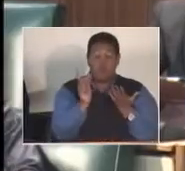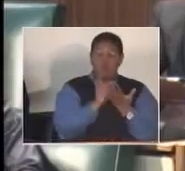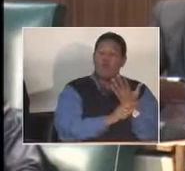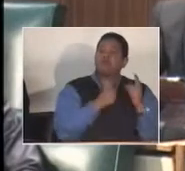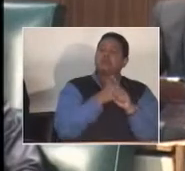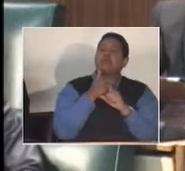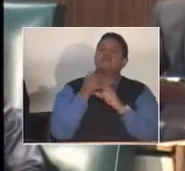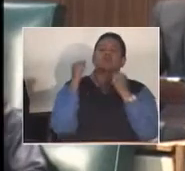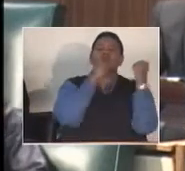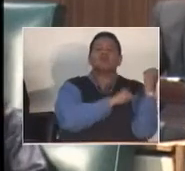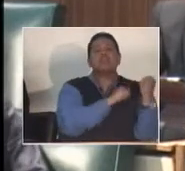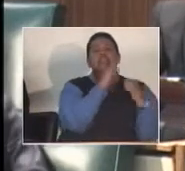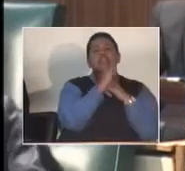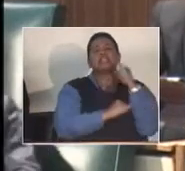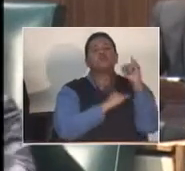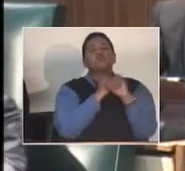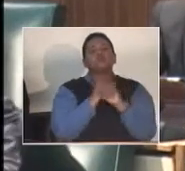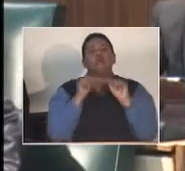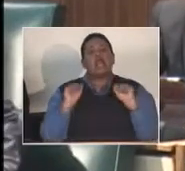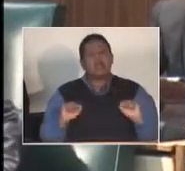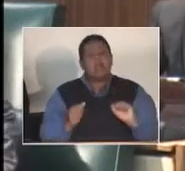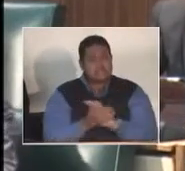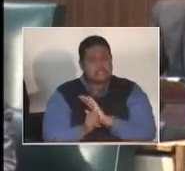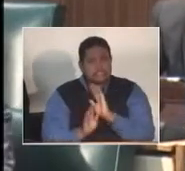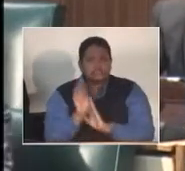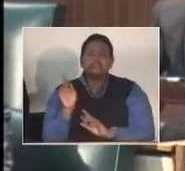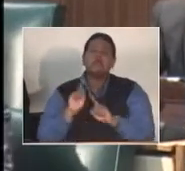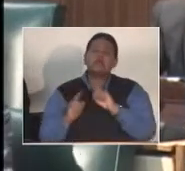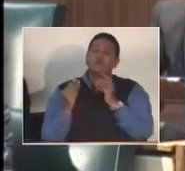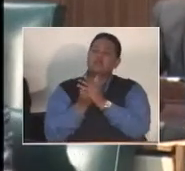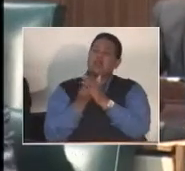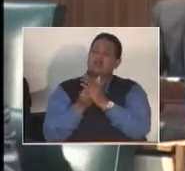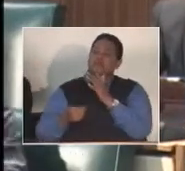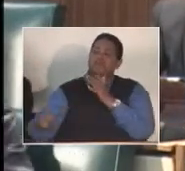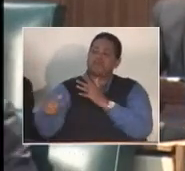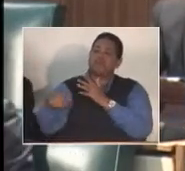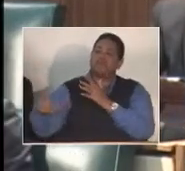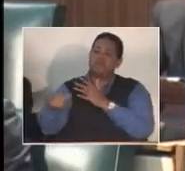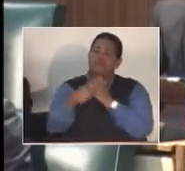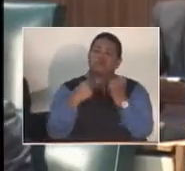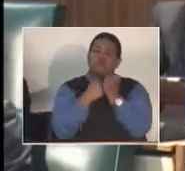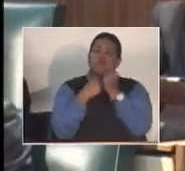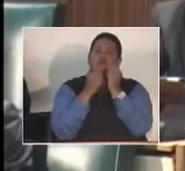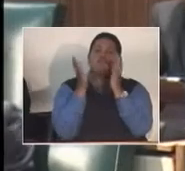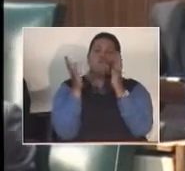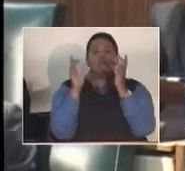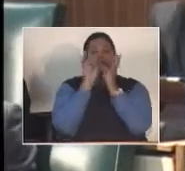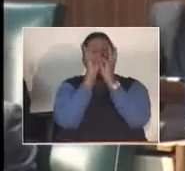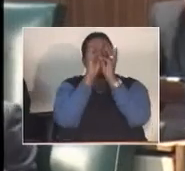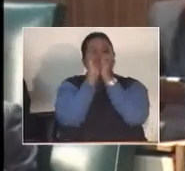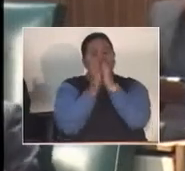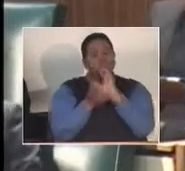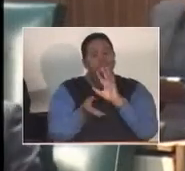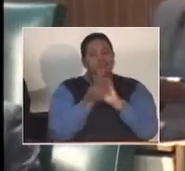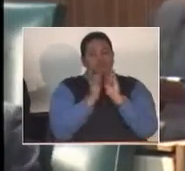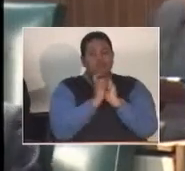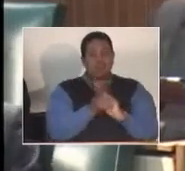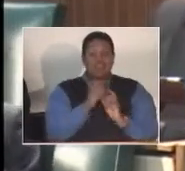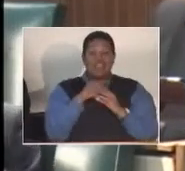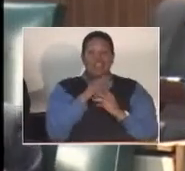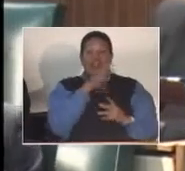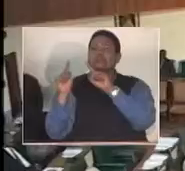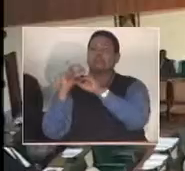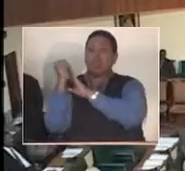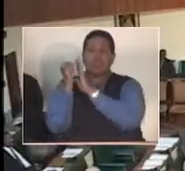strengthen institutional capacity as well as finance climate change adaptation in the agricultural sector and in the